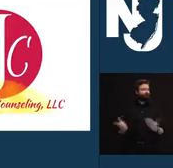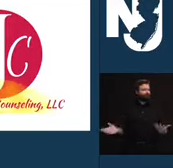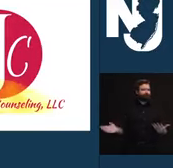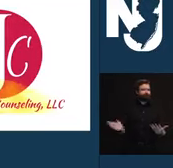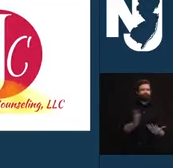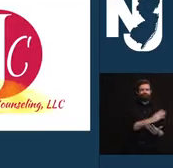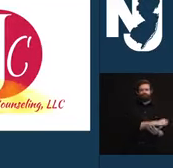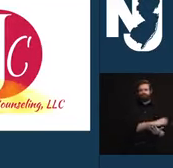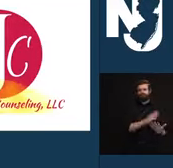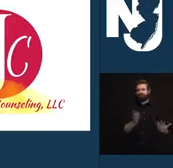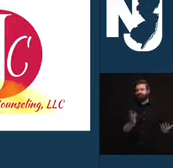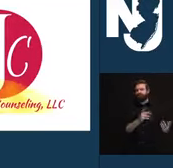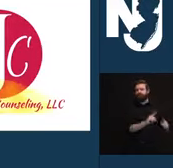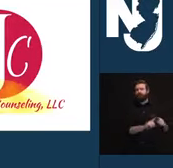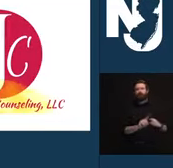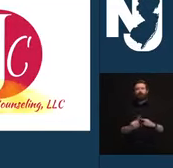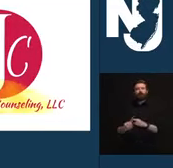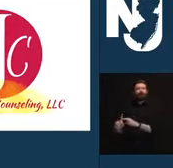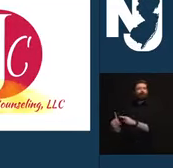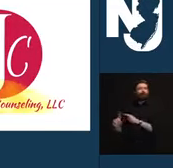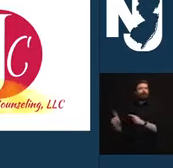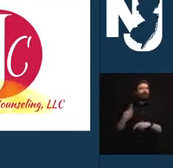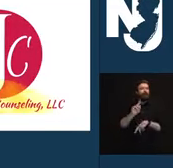affliction, an addiction,